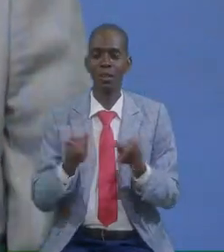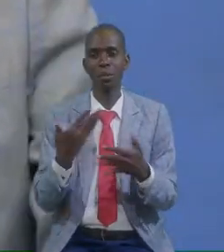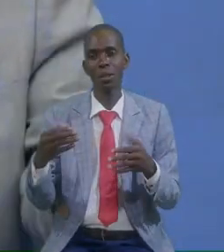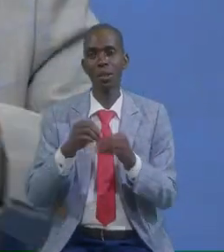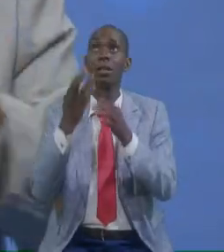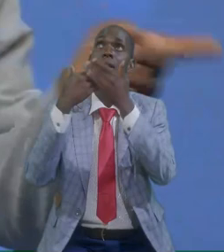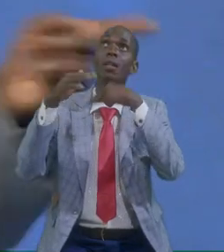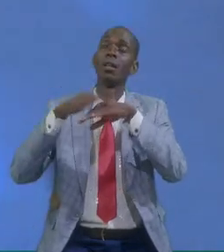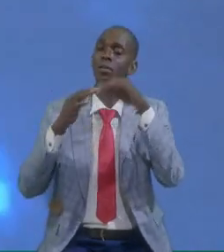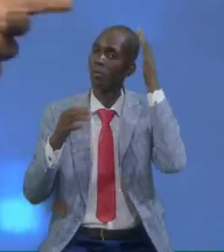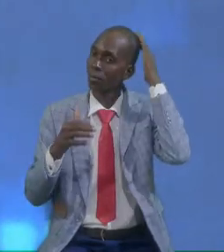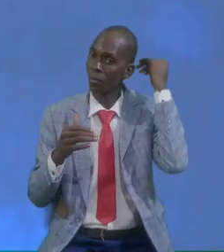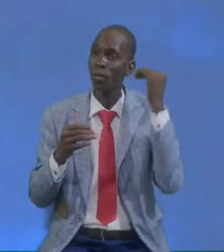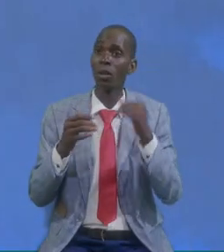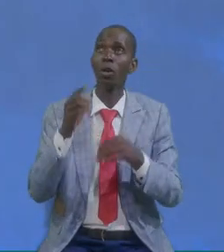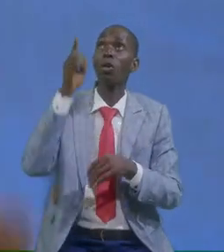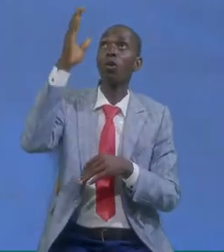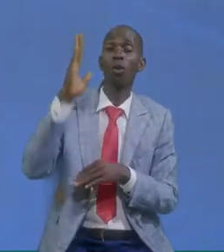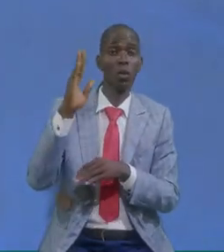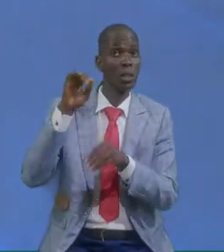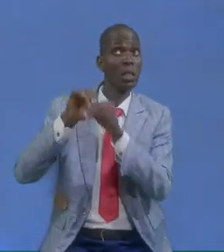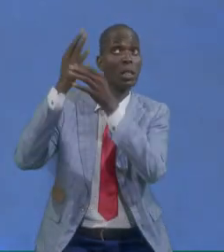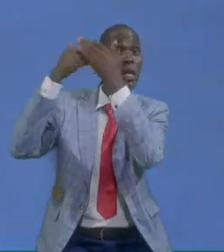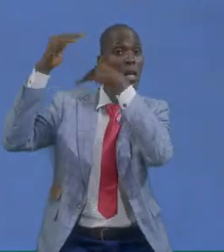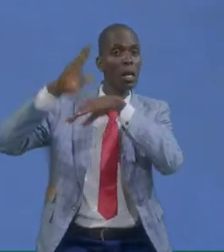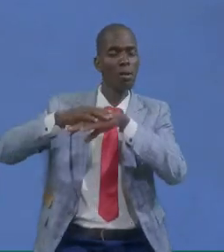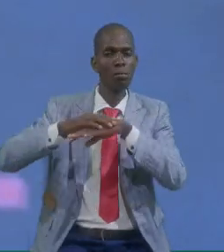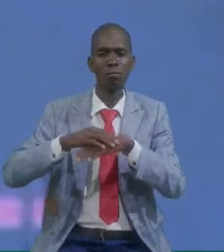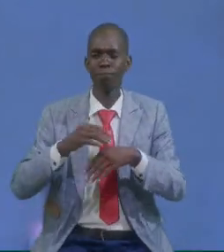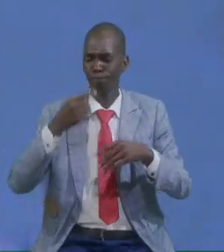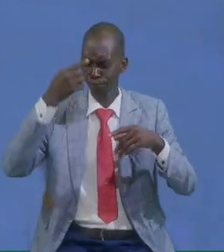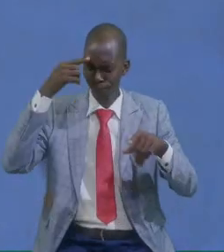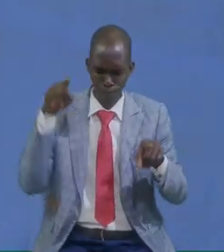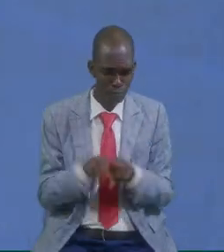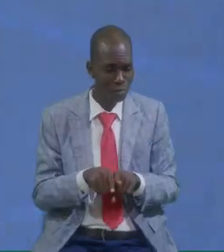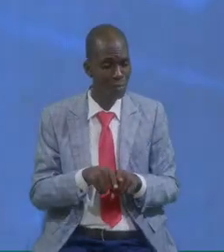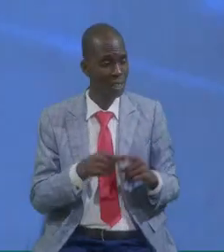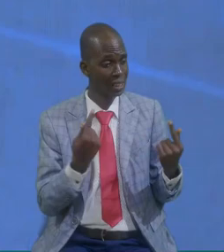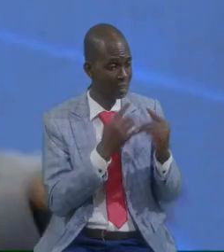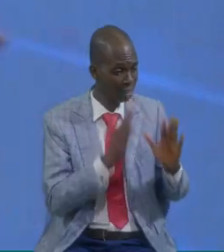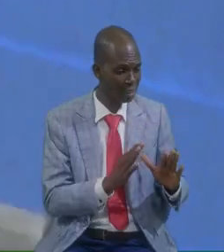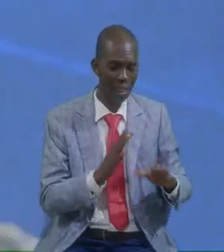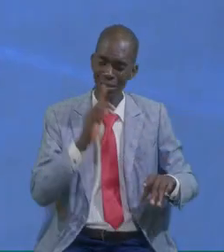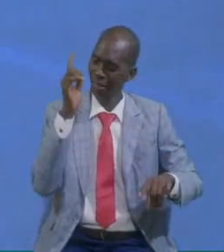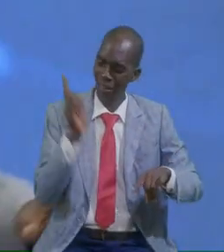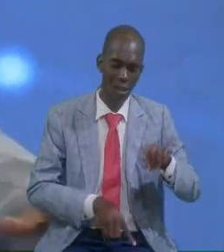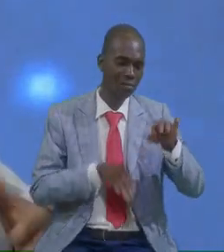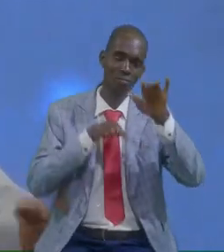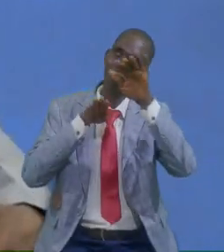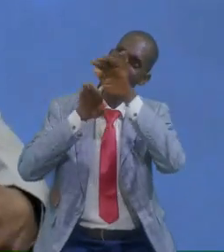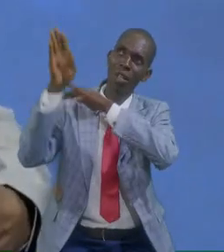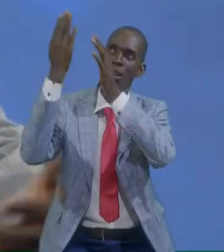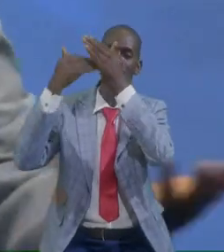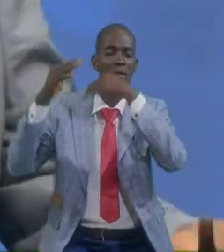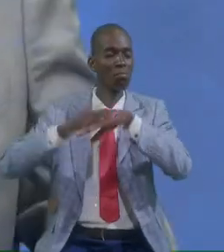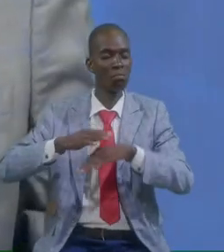sinner will not live in his heavenly home. No, not for anything. You can